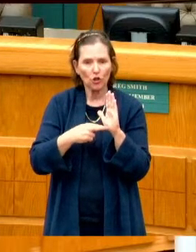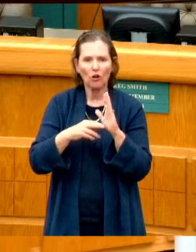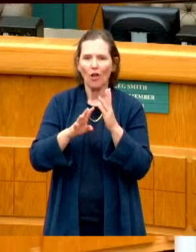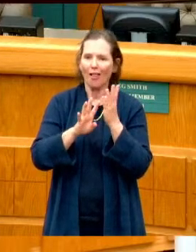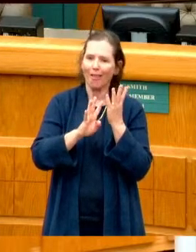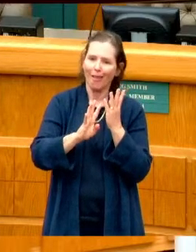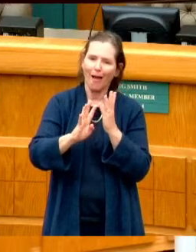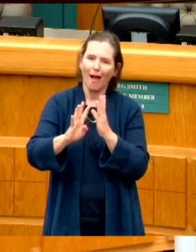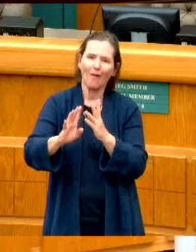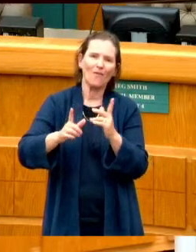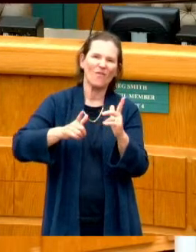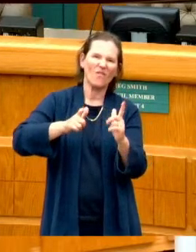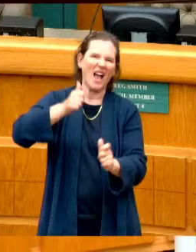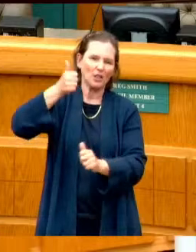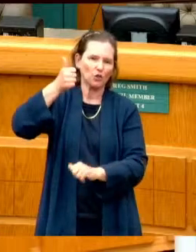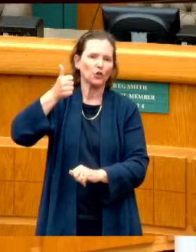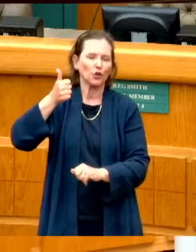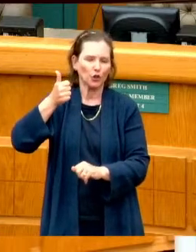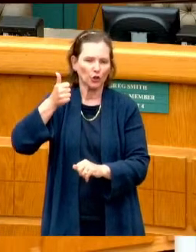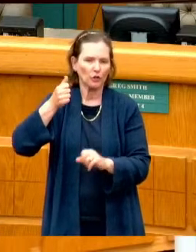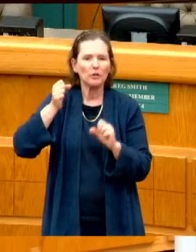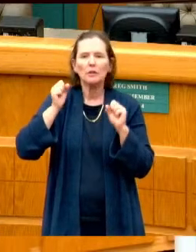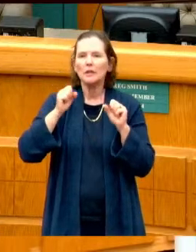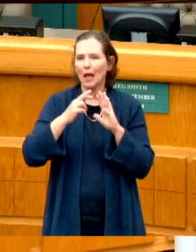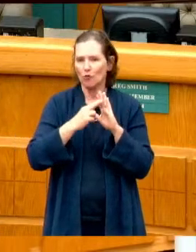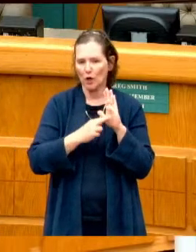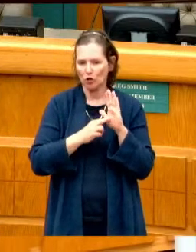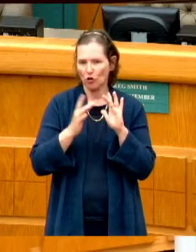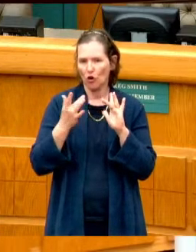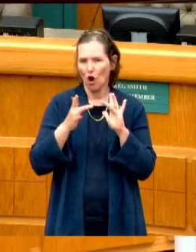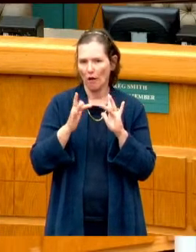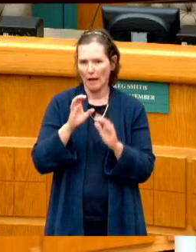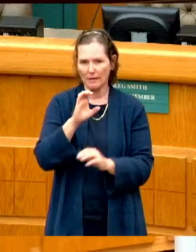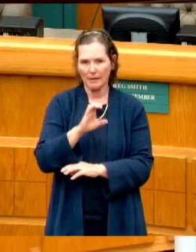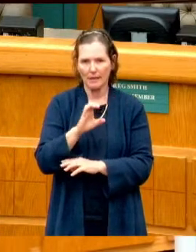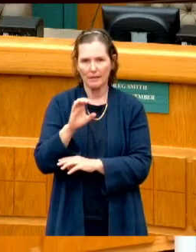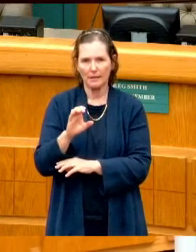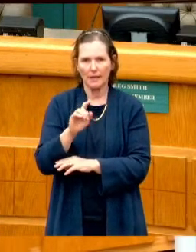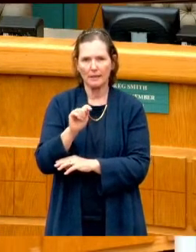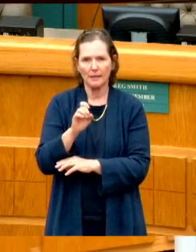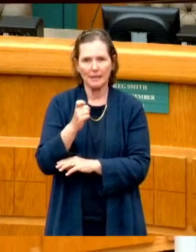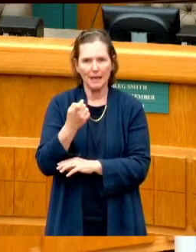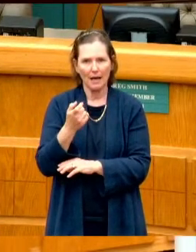faster pace. You can register online at